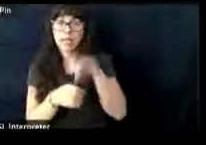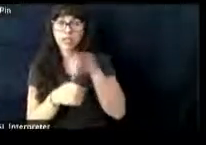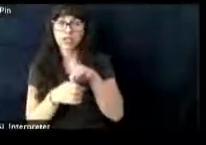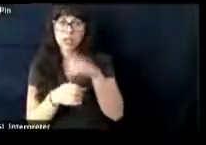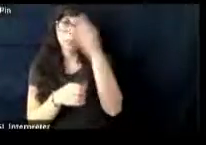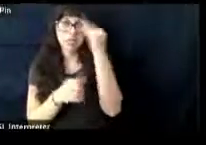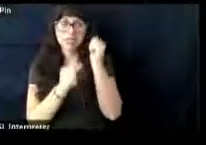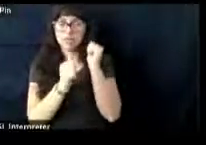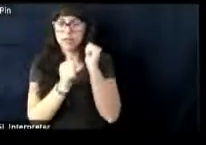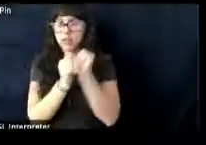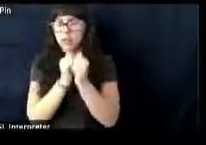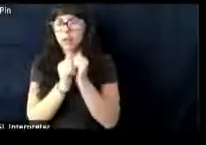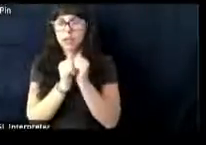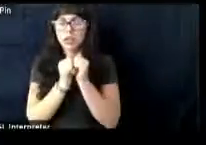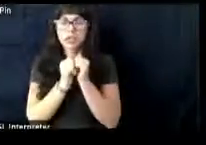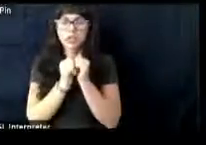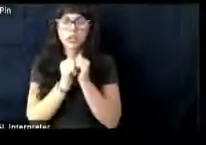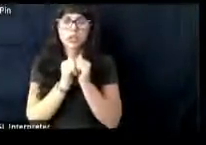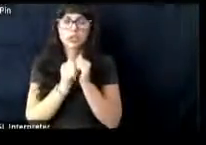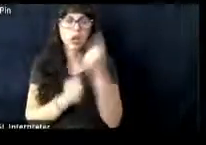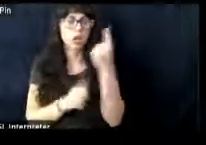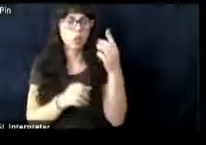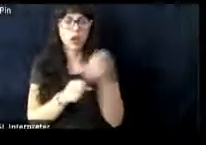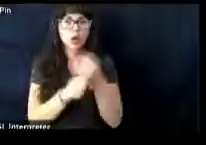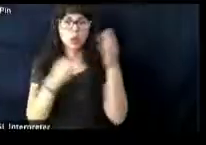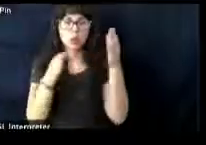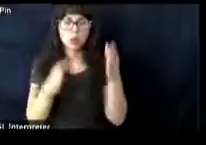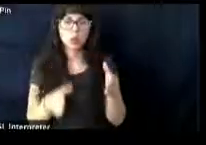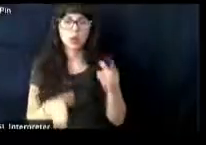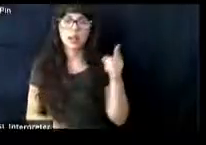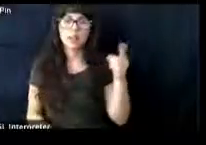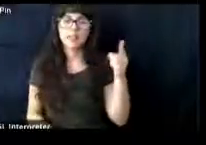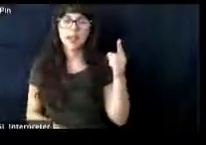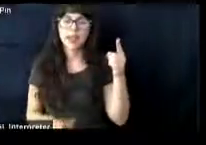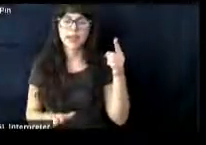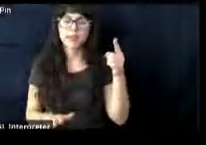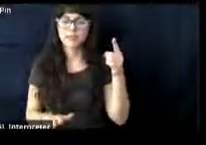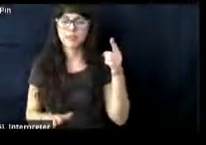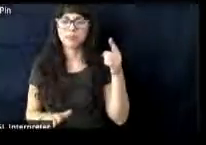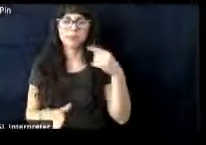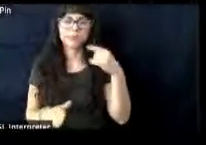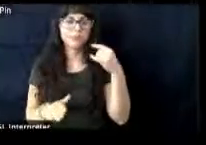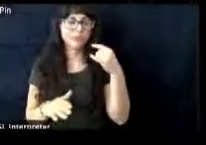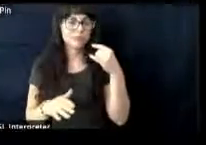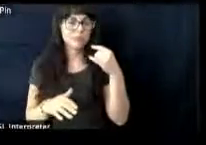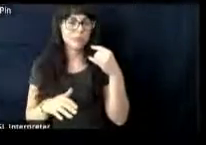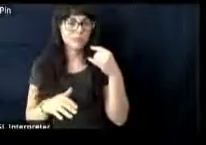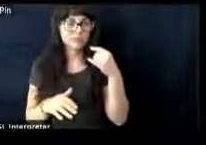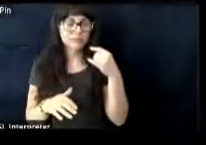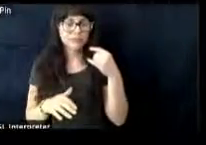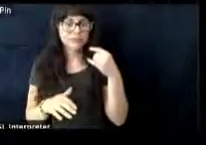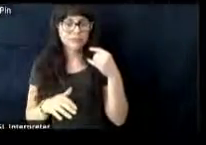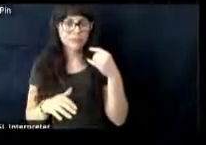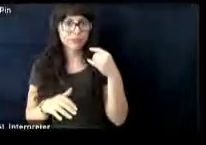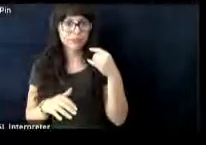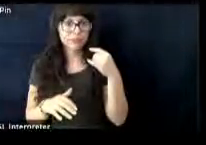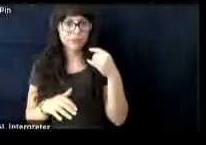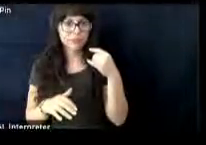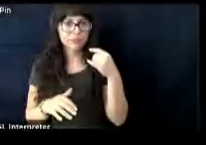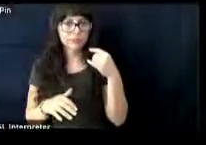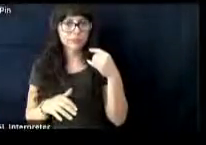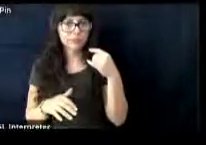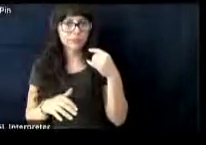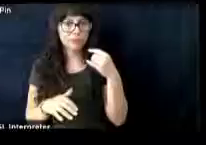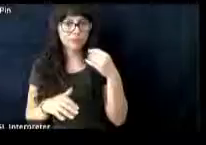competition, one of the winners cut a portion of the Hacienda High out of the